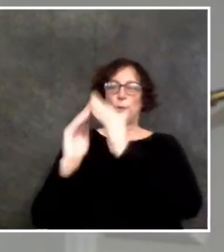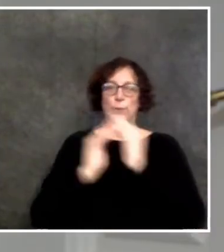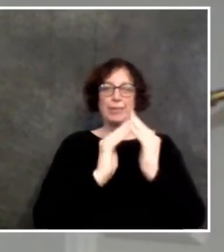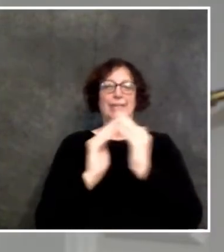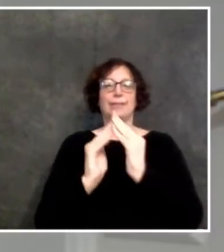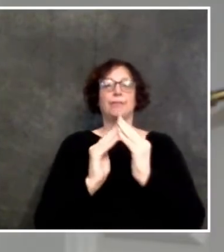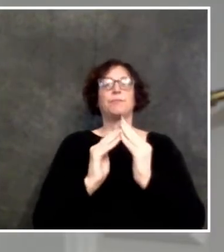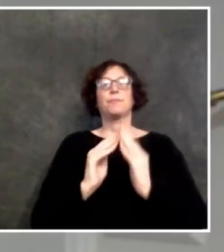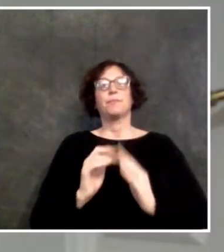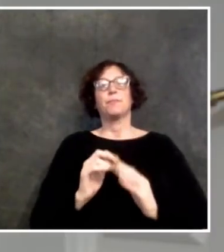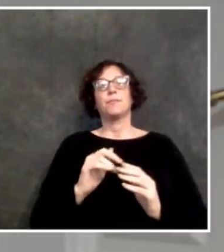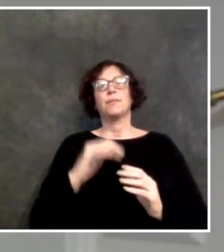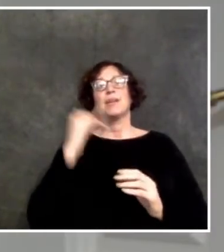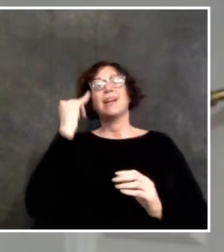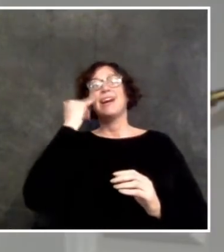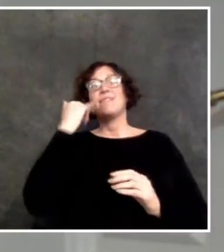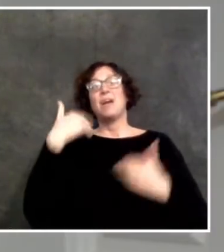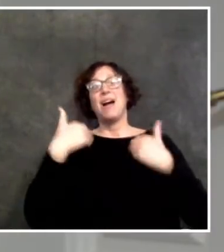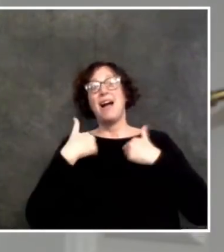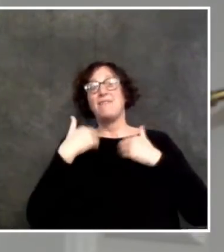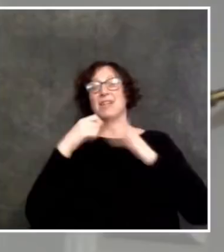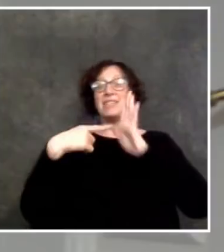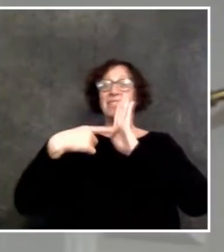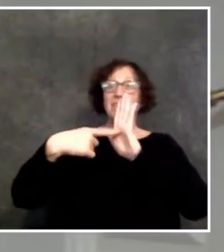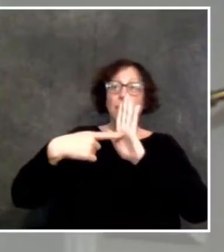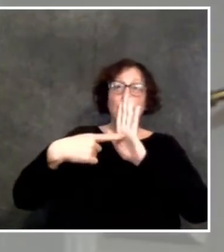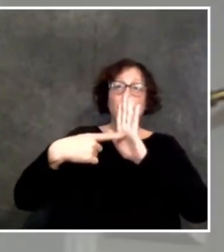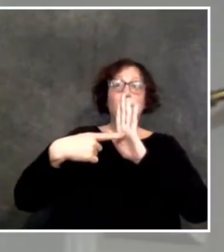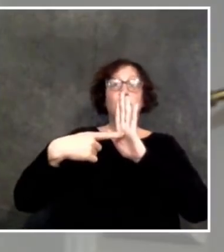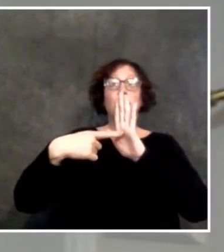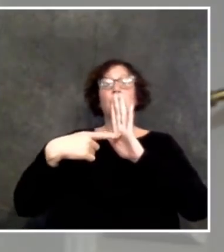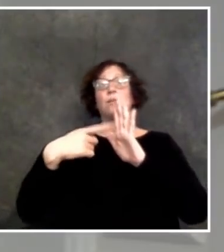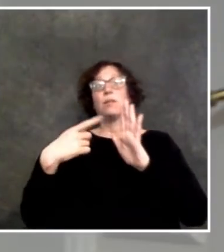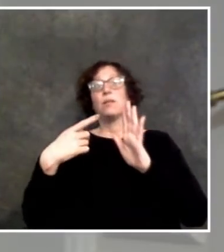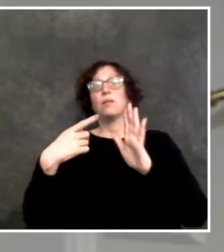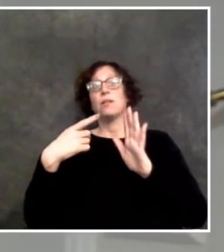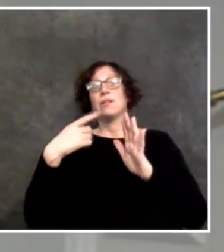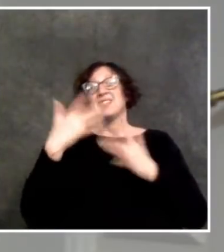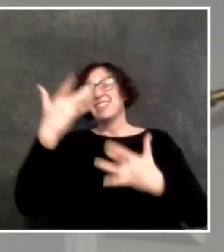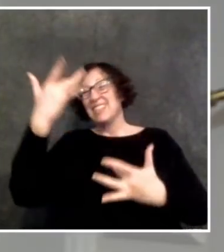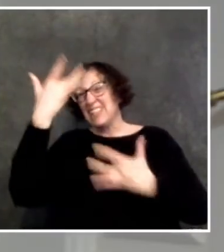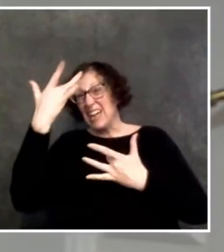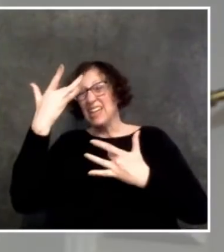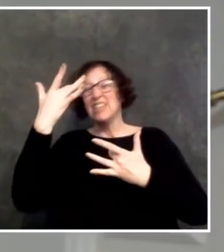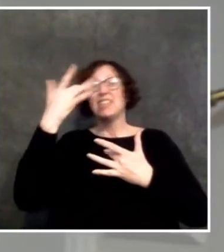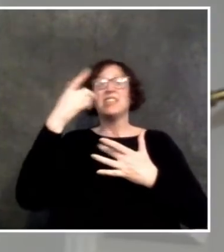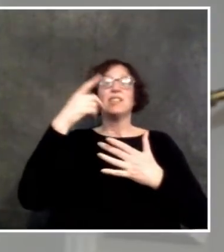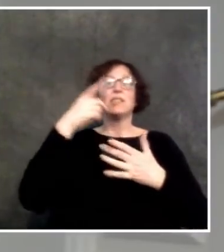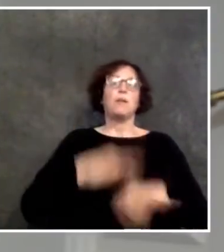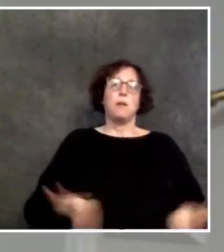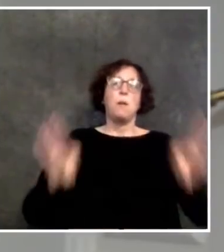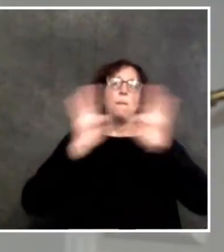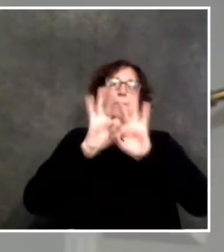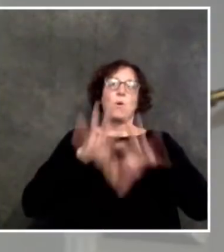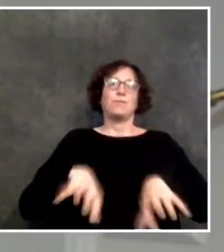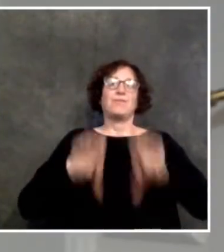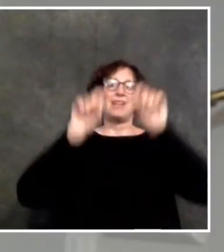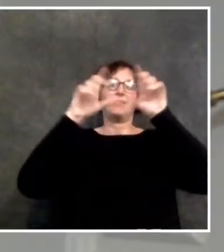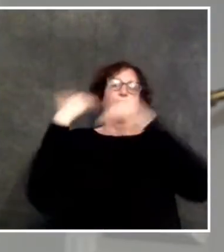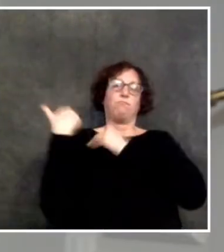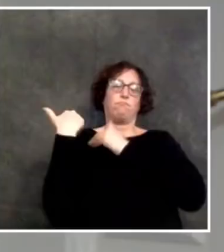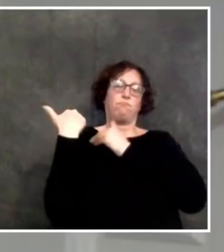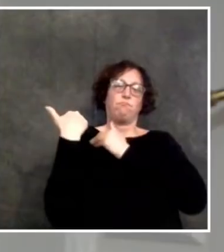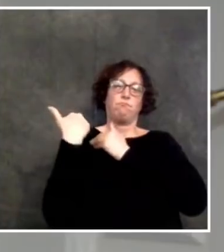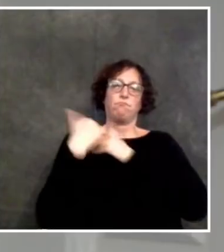to take definitive measures in order to protect those around us. So I would really encourage parents